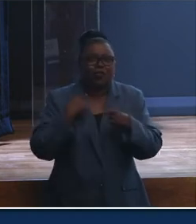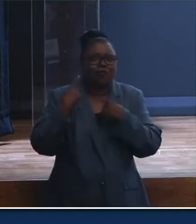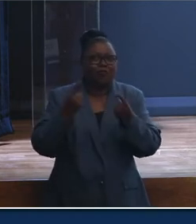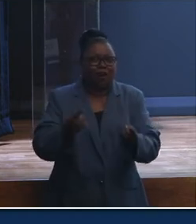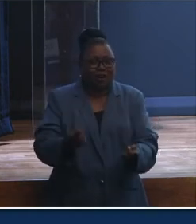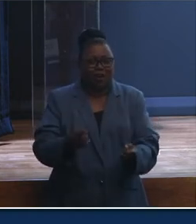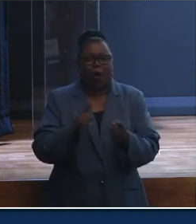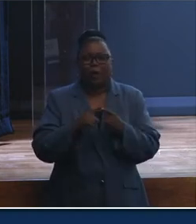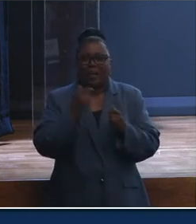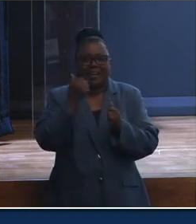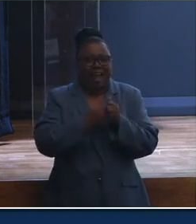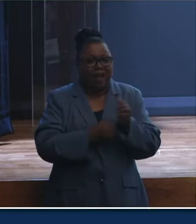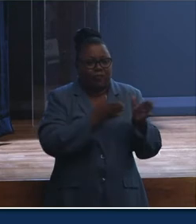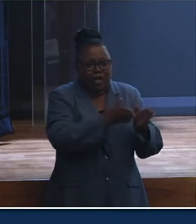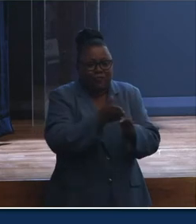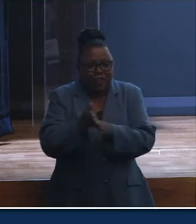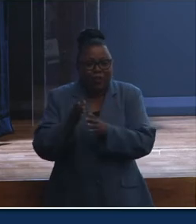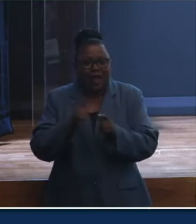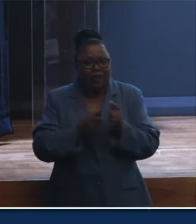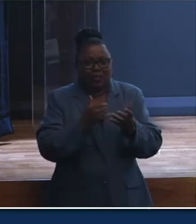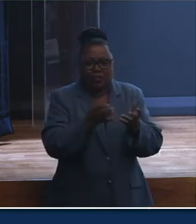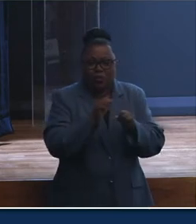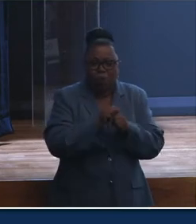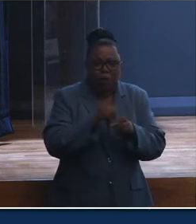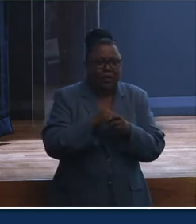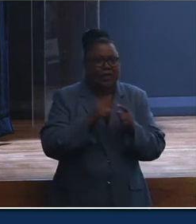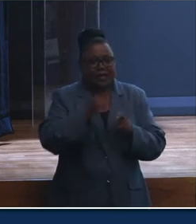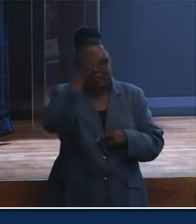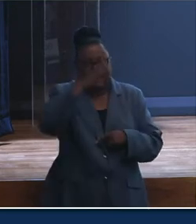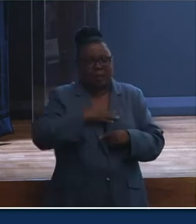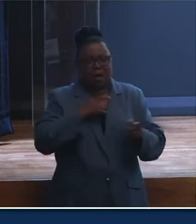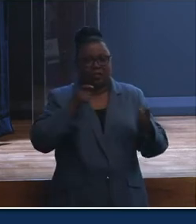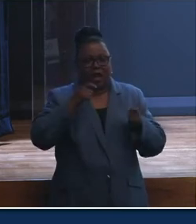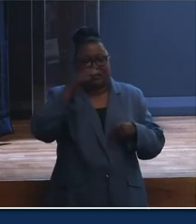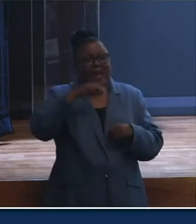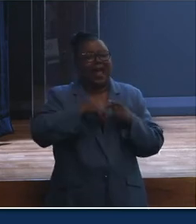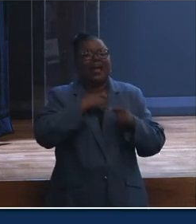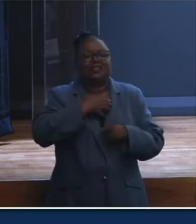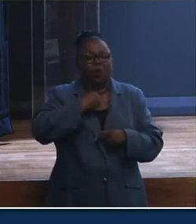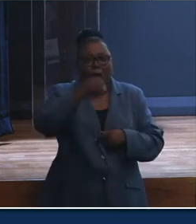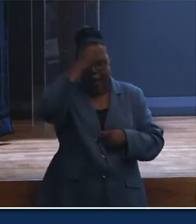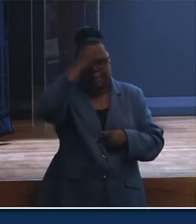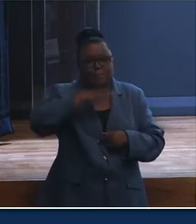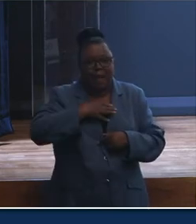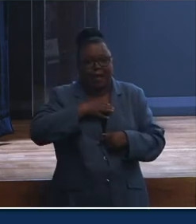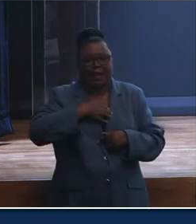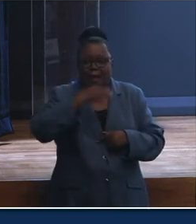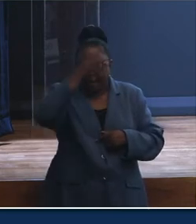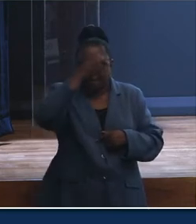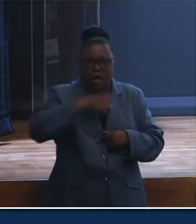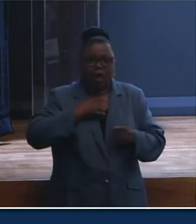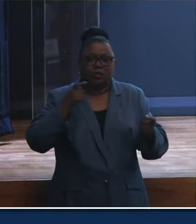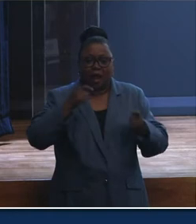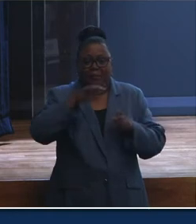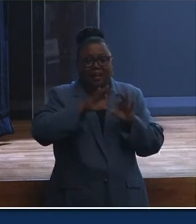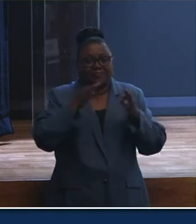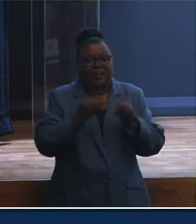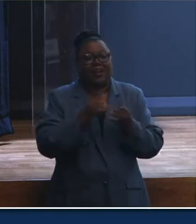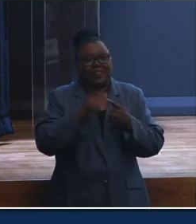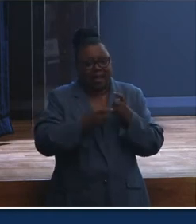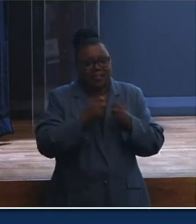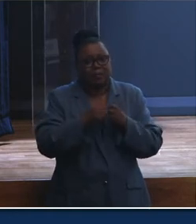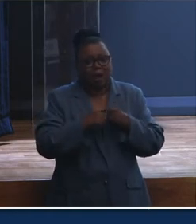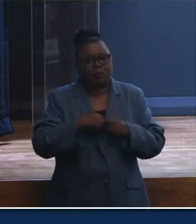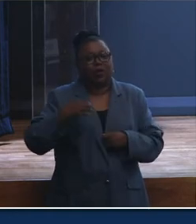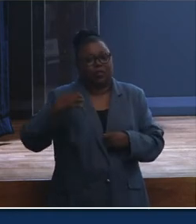to go in every field. Every field that you work in is a male-dominated field, and it's a white man male-dominated field. And that's the problem